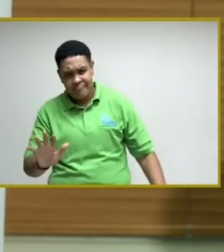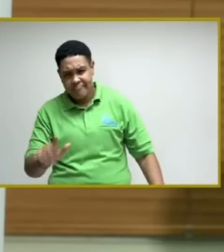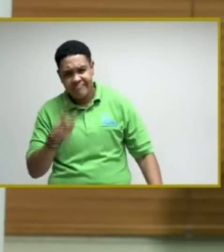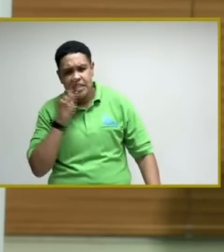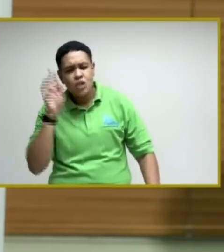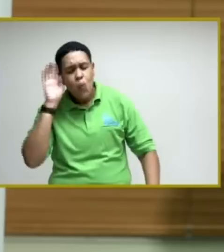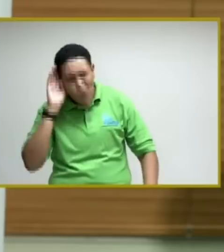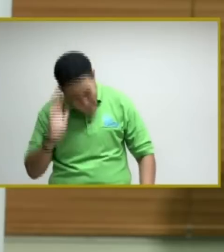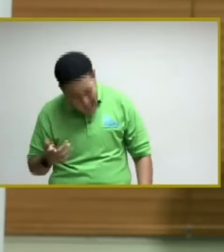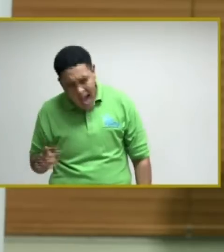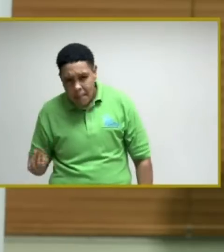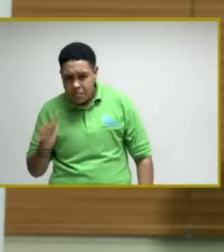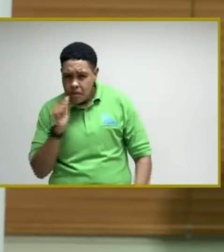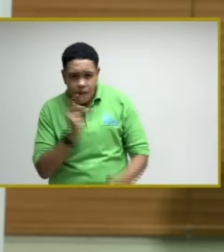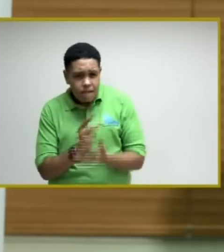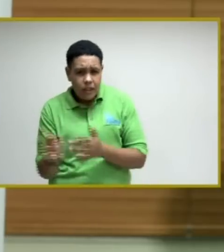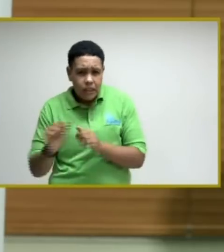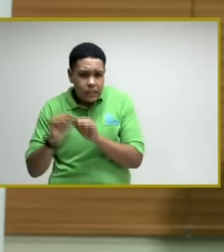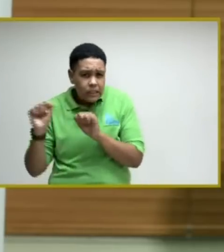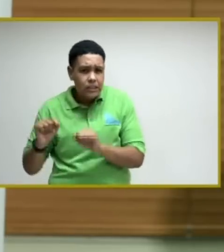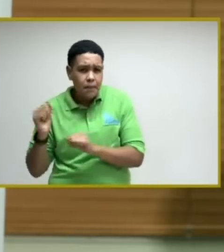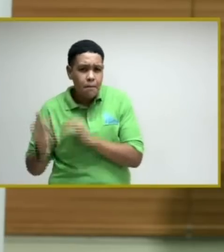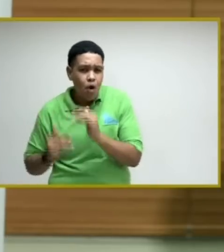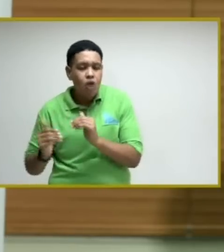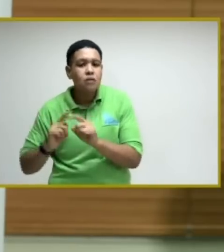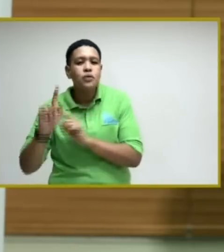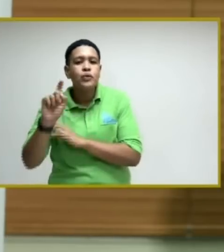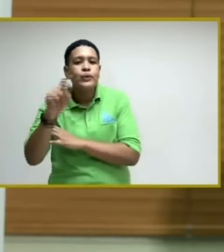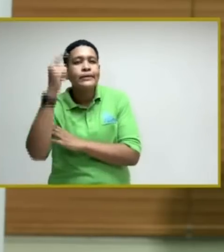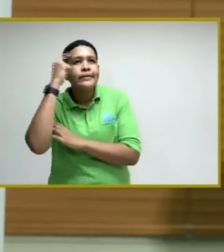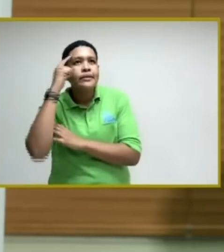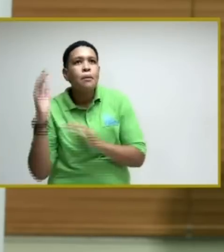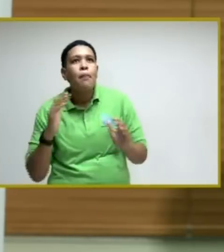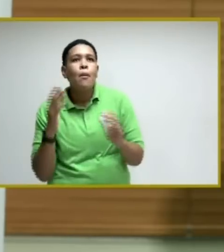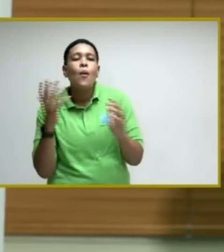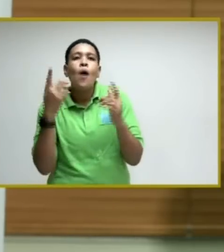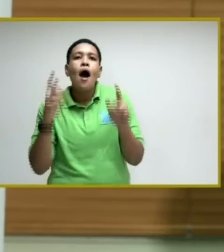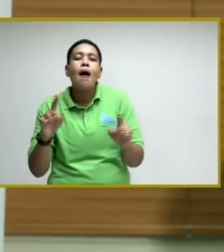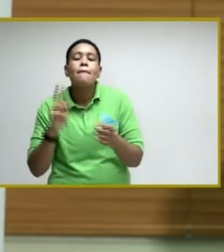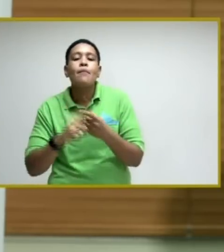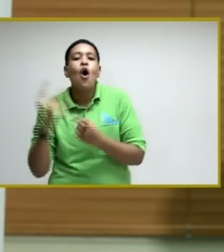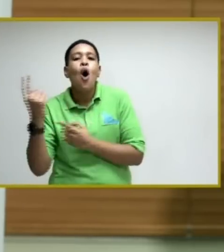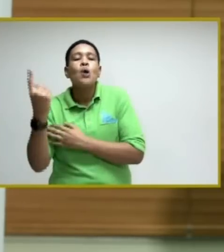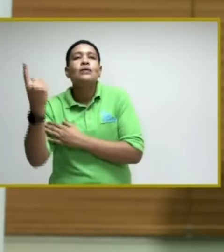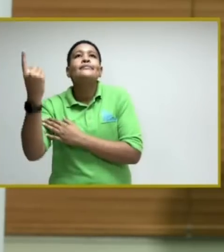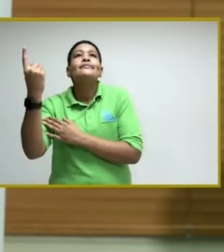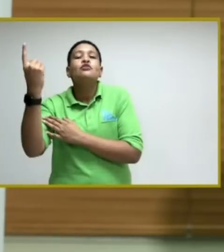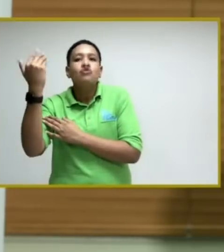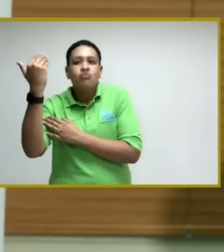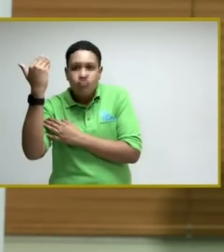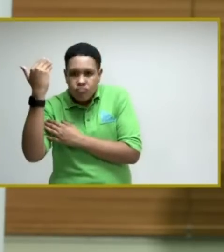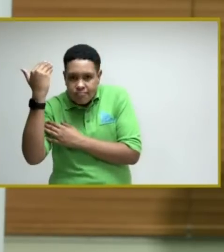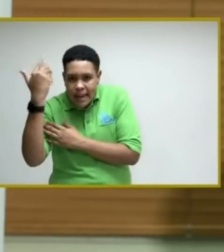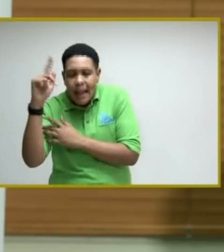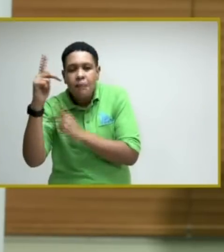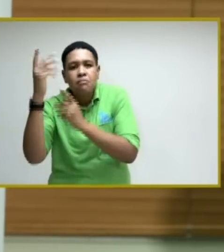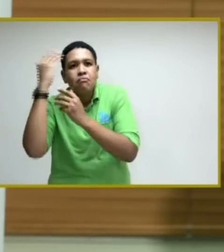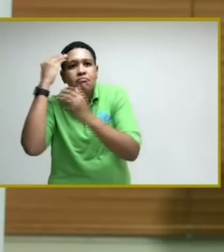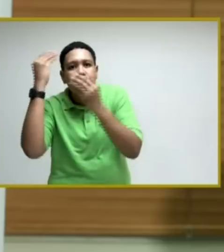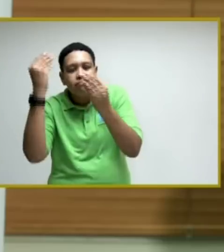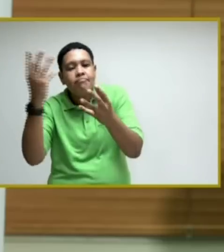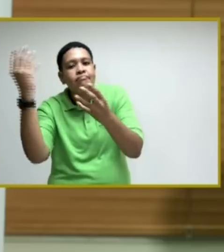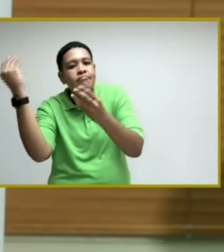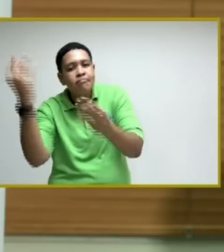the process, but we should be prepared and understand what is happening, and we've always been transparent. So there is reason to be